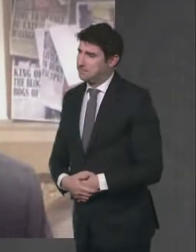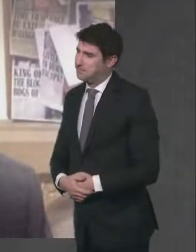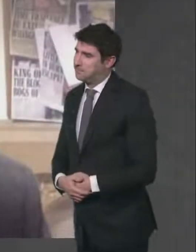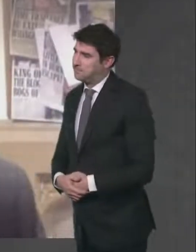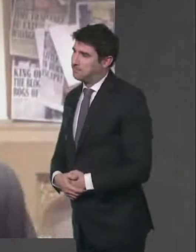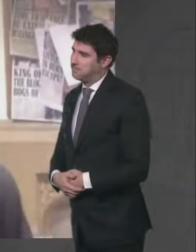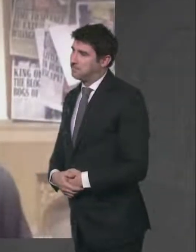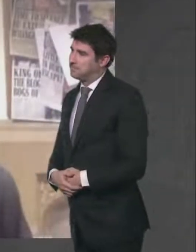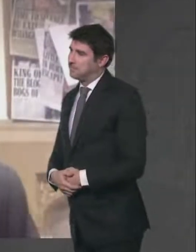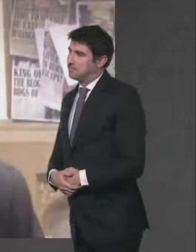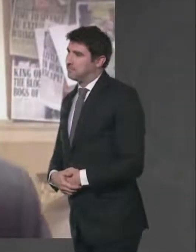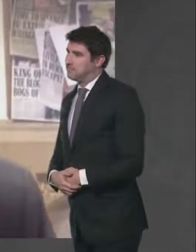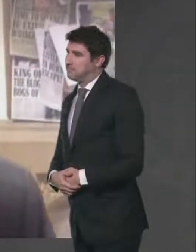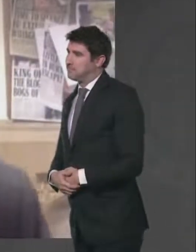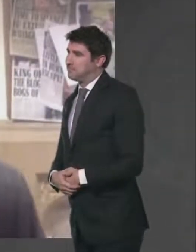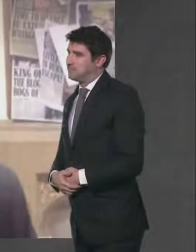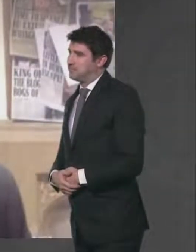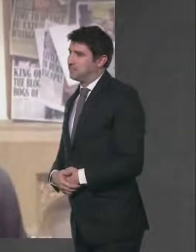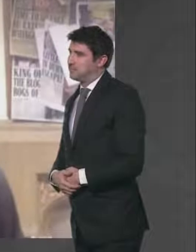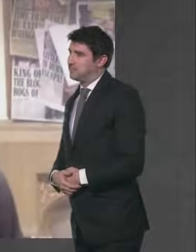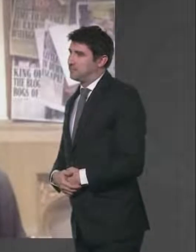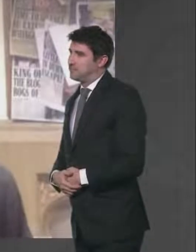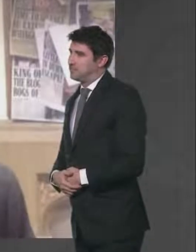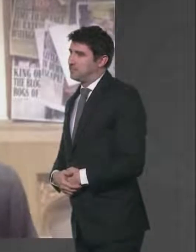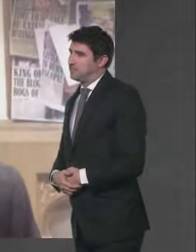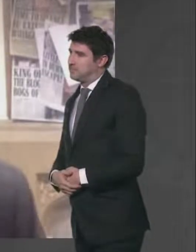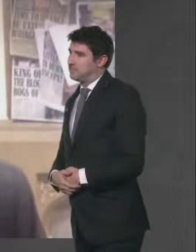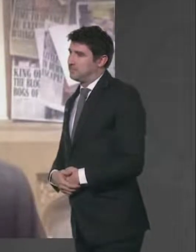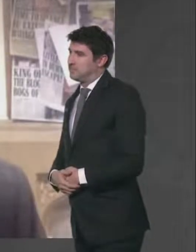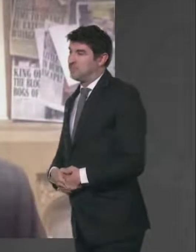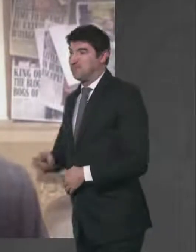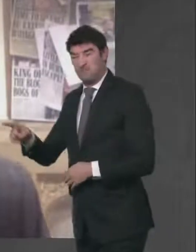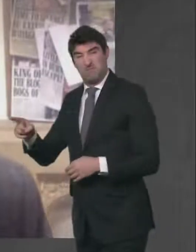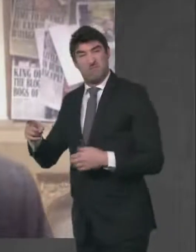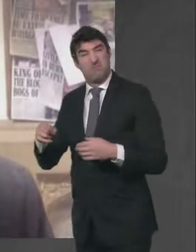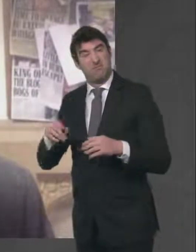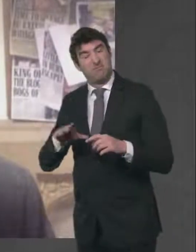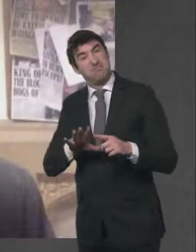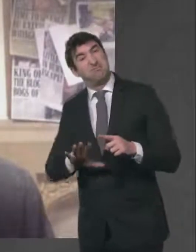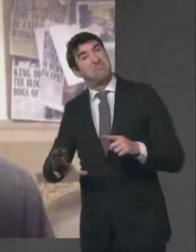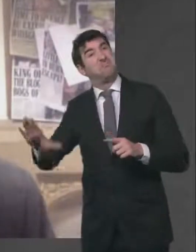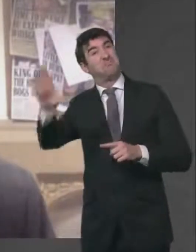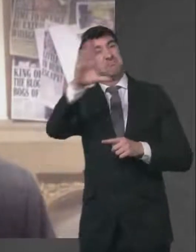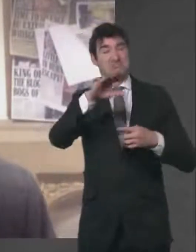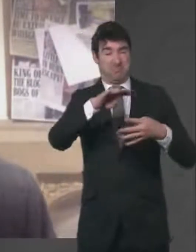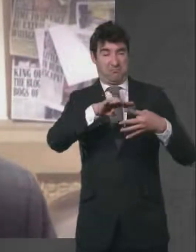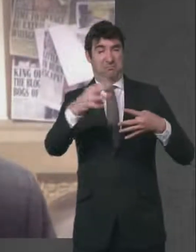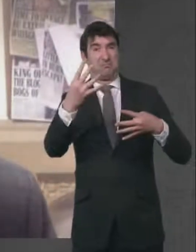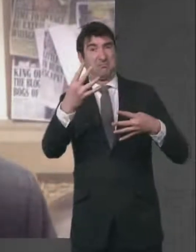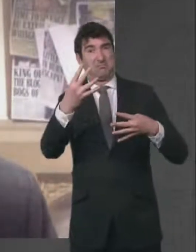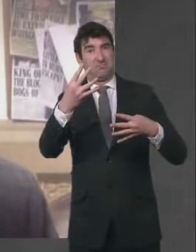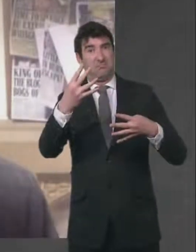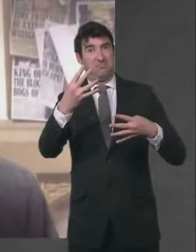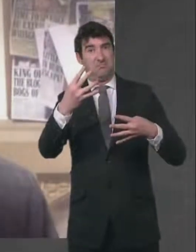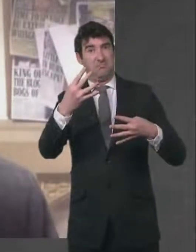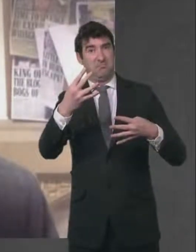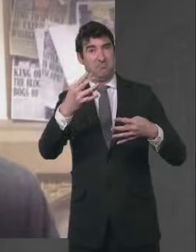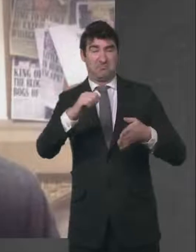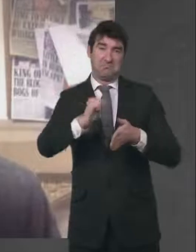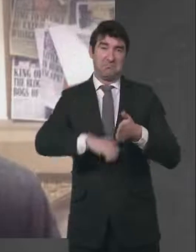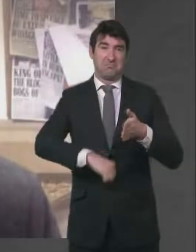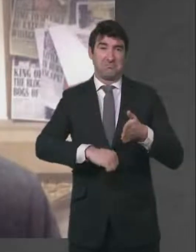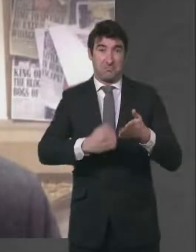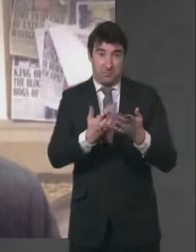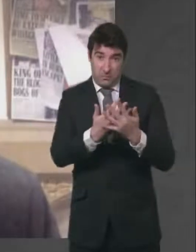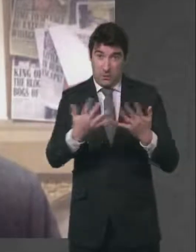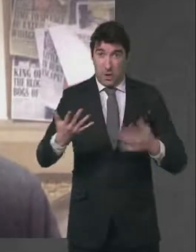extension of restrictions announced today will mean many more businesses have to close their doors. Can we as a country I wonder how afford to many keep times borrowing to he's support written the those